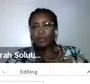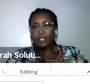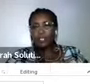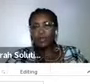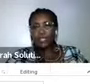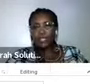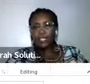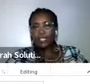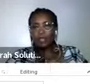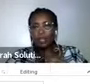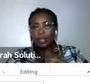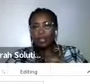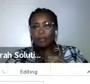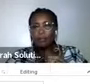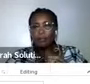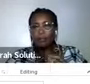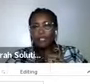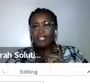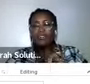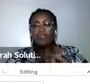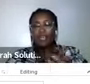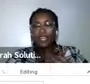AIMS Business College and